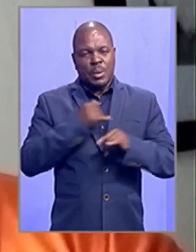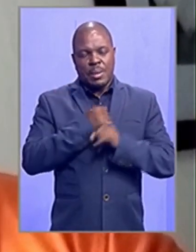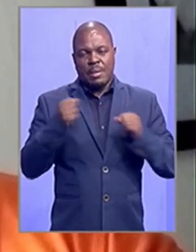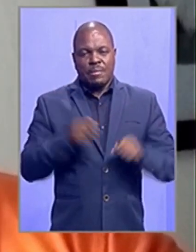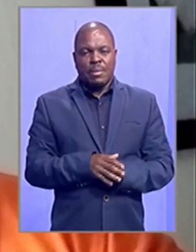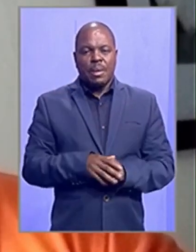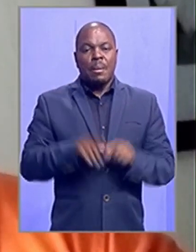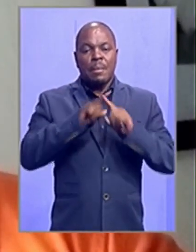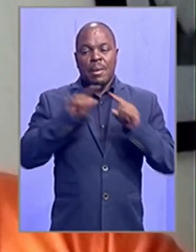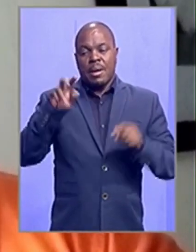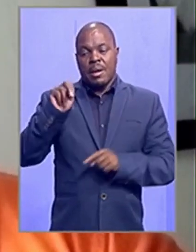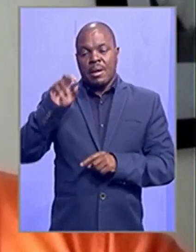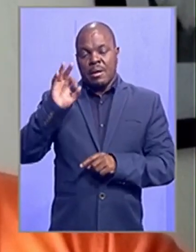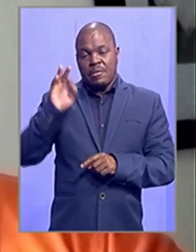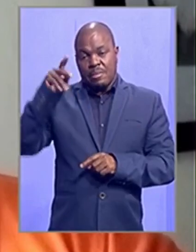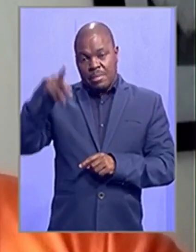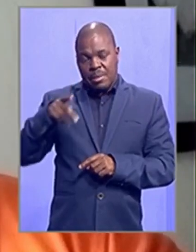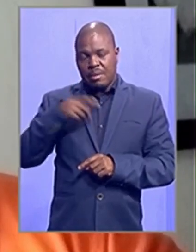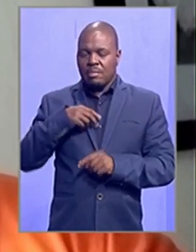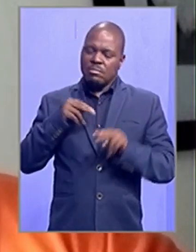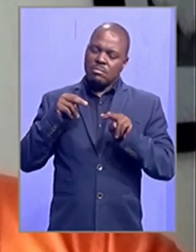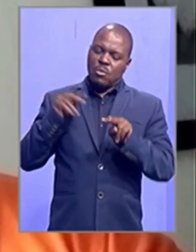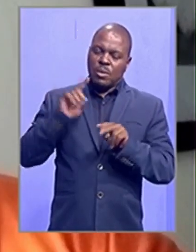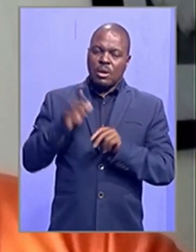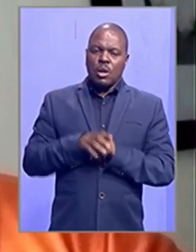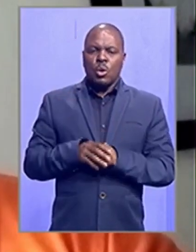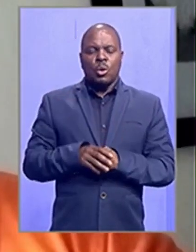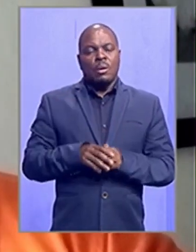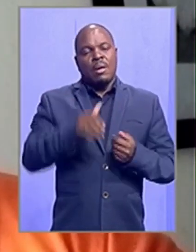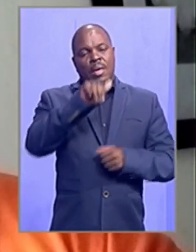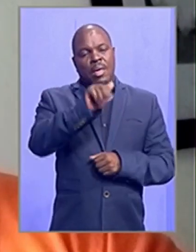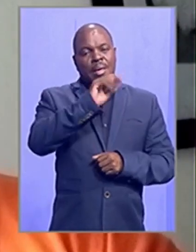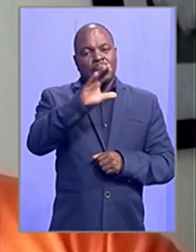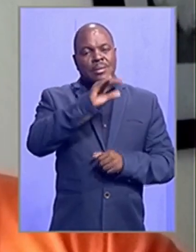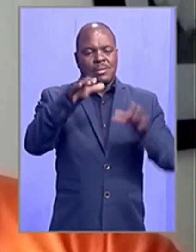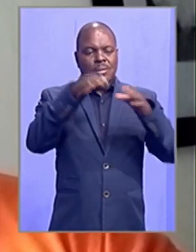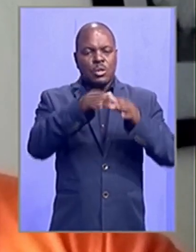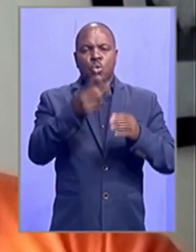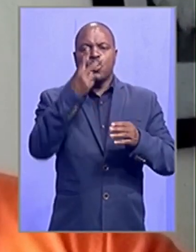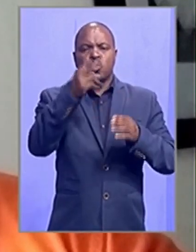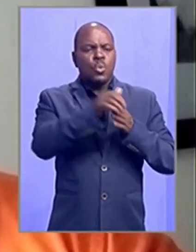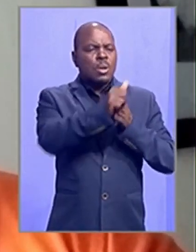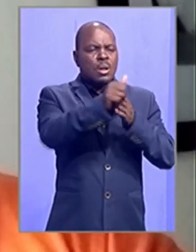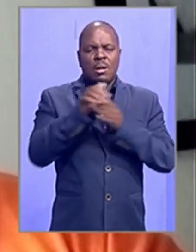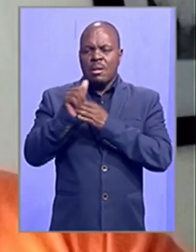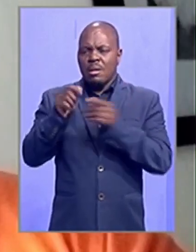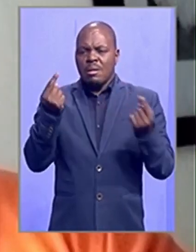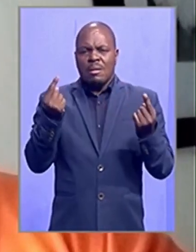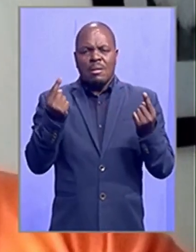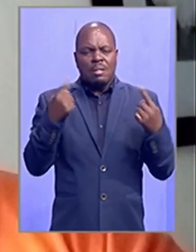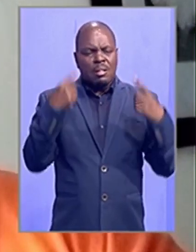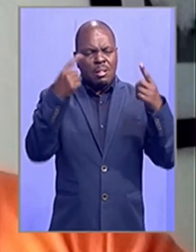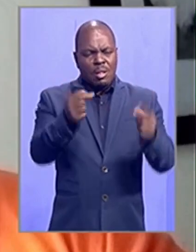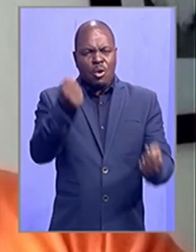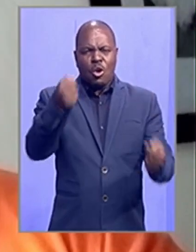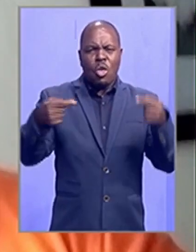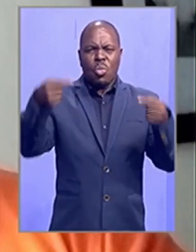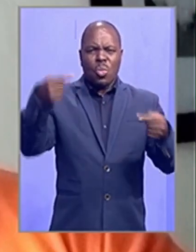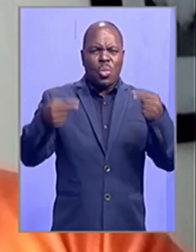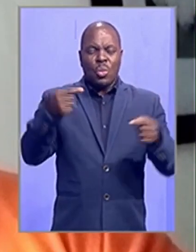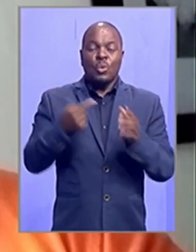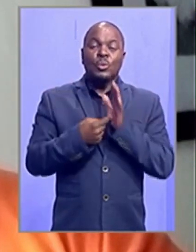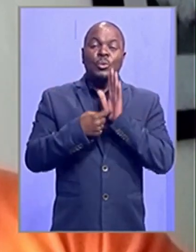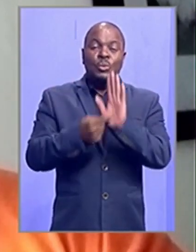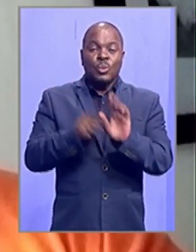the National Freedom Party is of the view that the fact that the two leaders of the ANC have taken each other to court, it demonstrates that